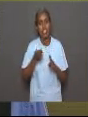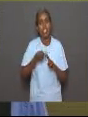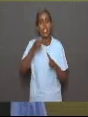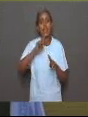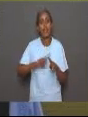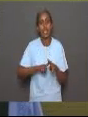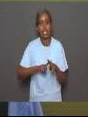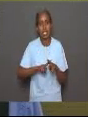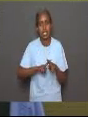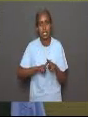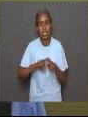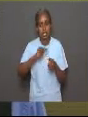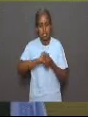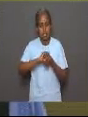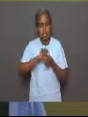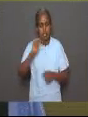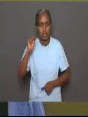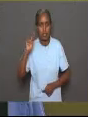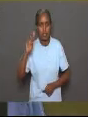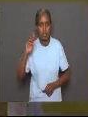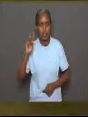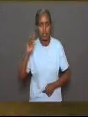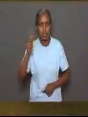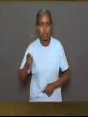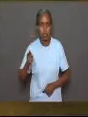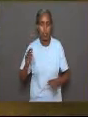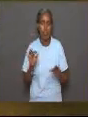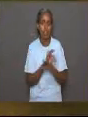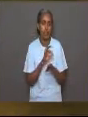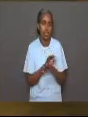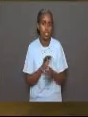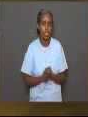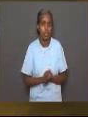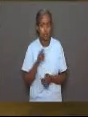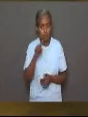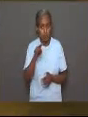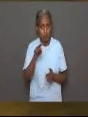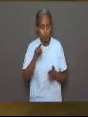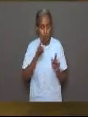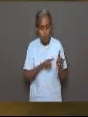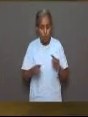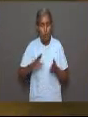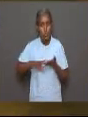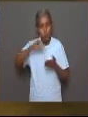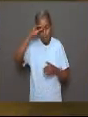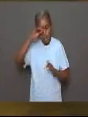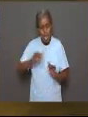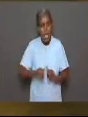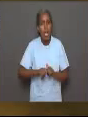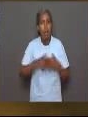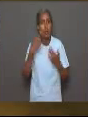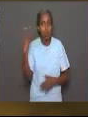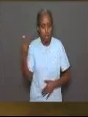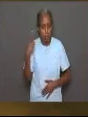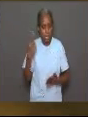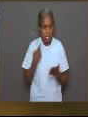inverse trigonometric functions. You will also learn how to apply